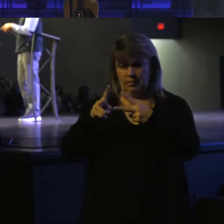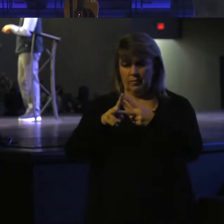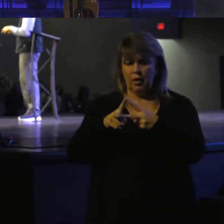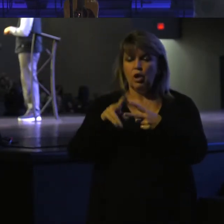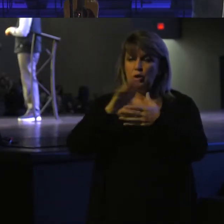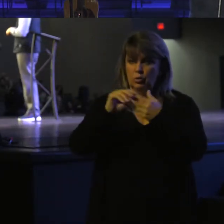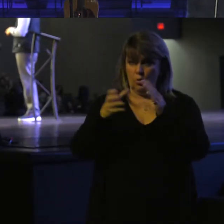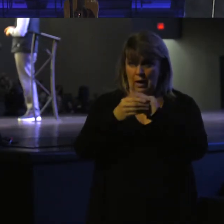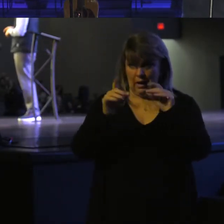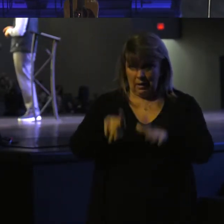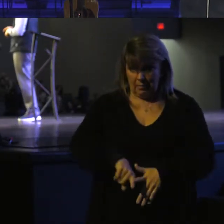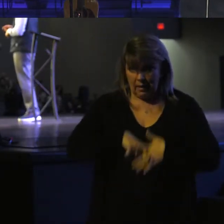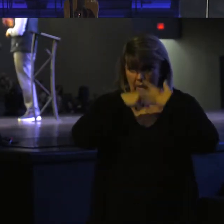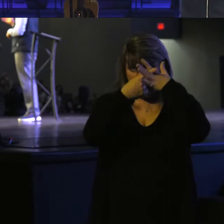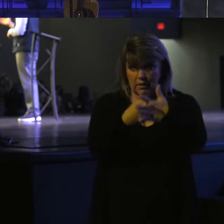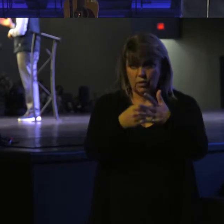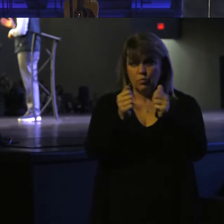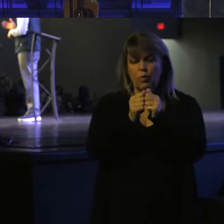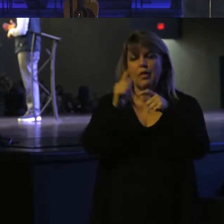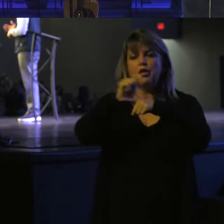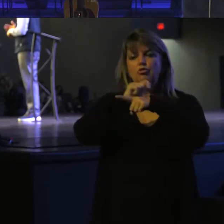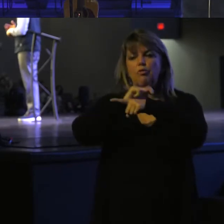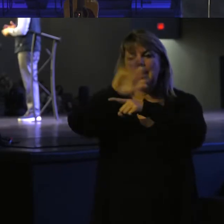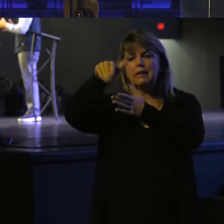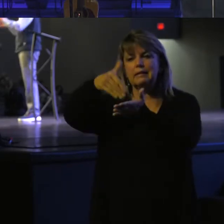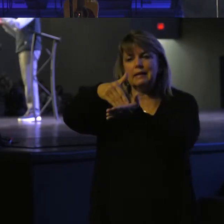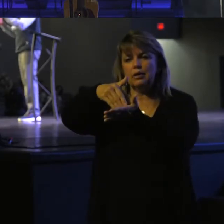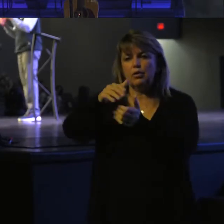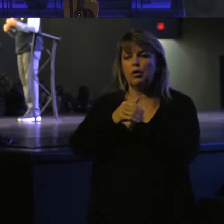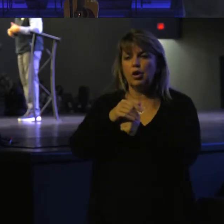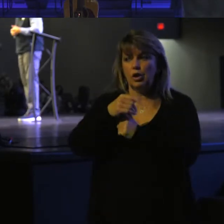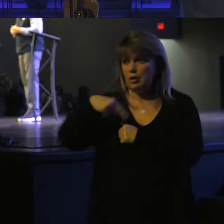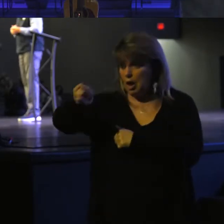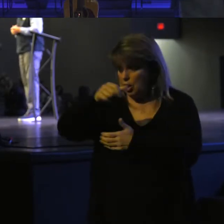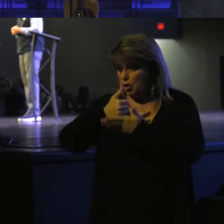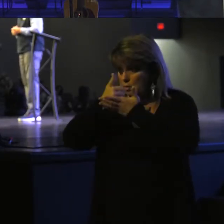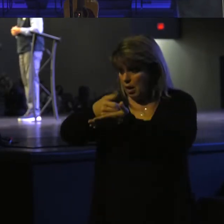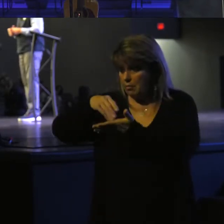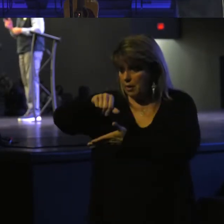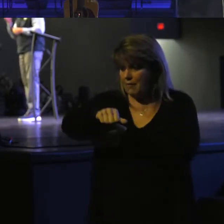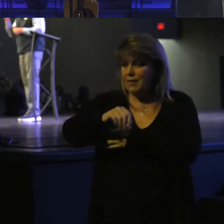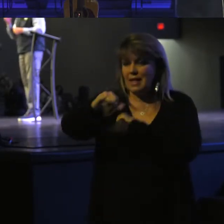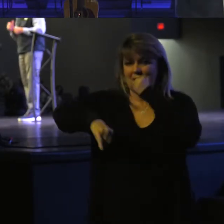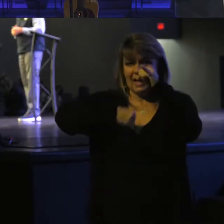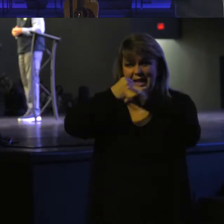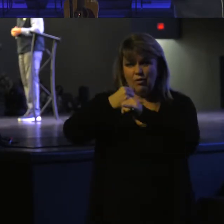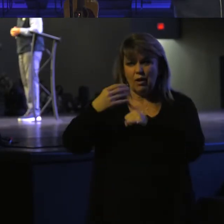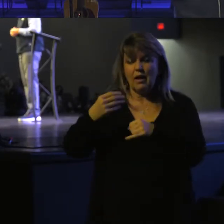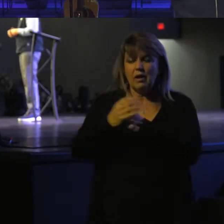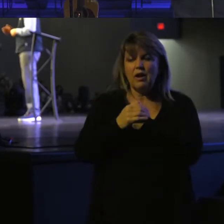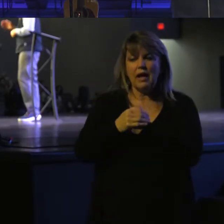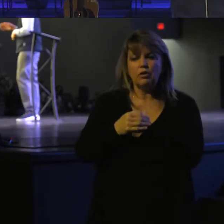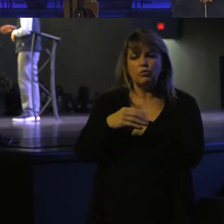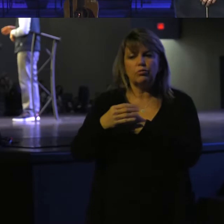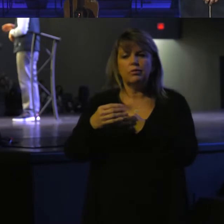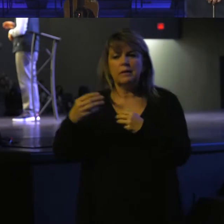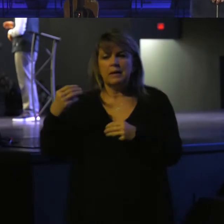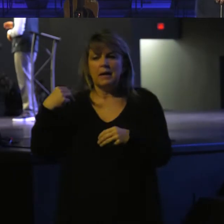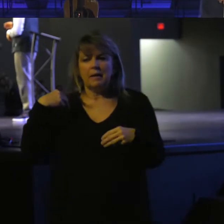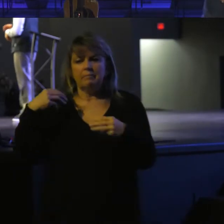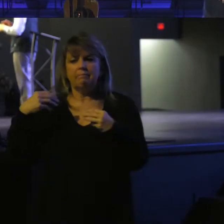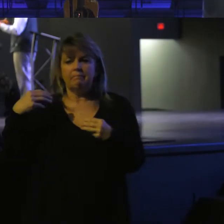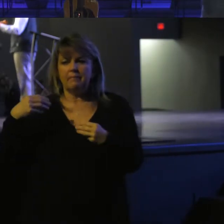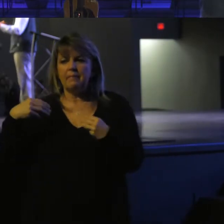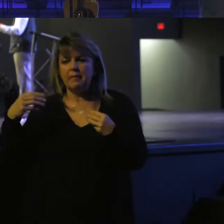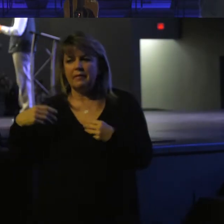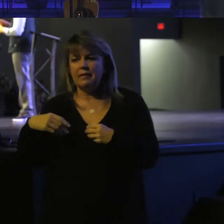The story actually begins with a training center that you helped fund for the International Mission Board in Nashville, Tennessee. It's a training center